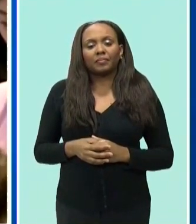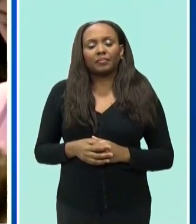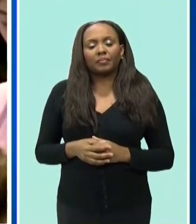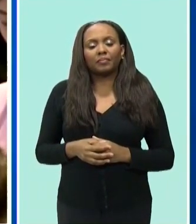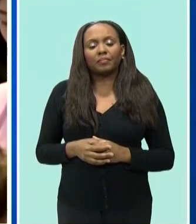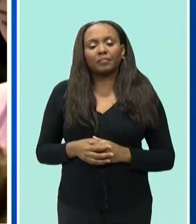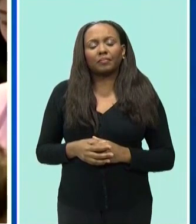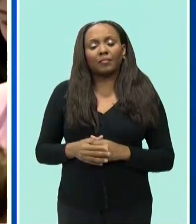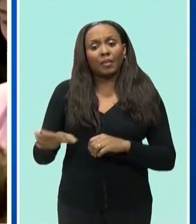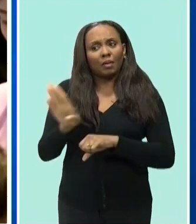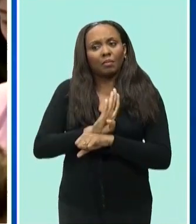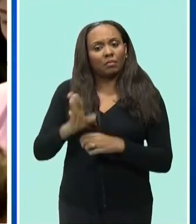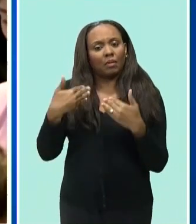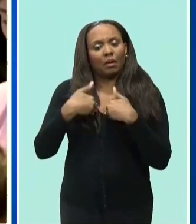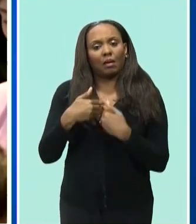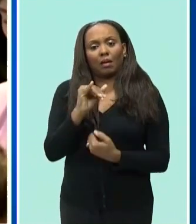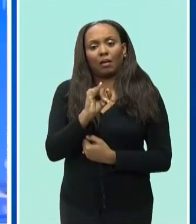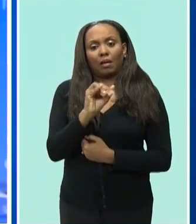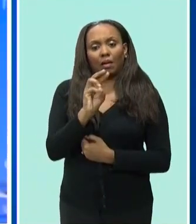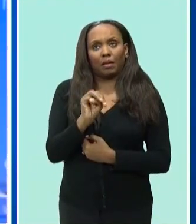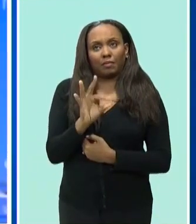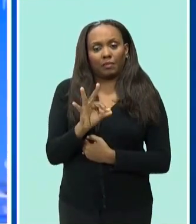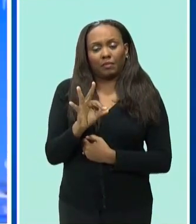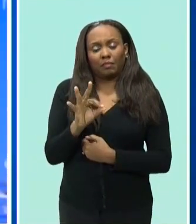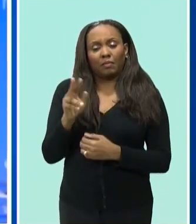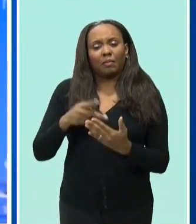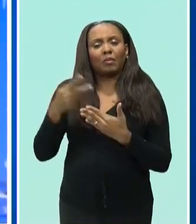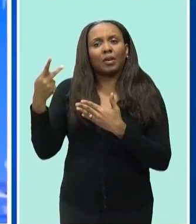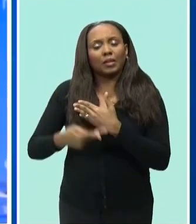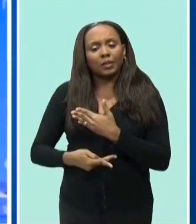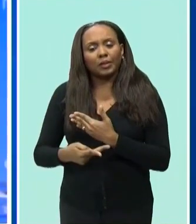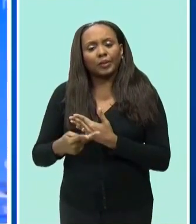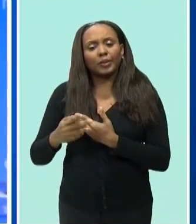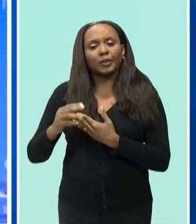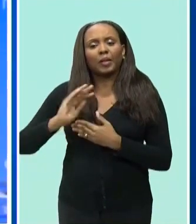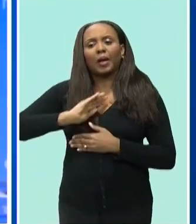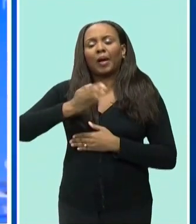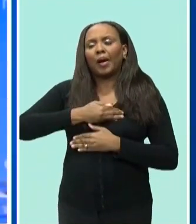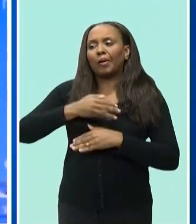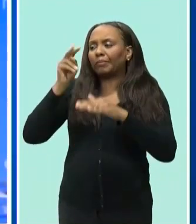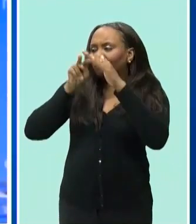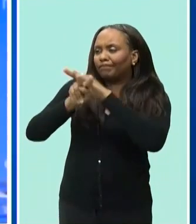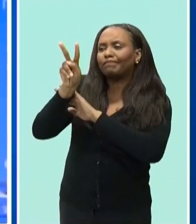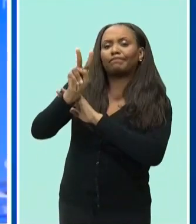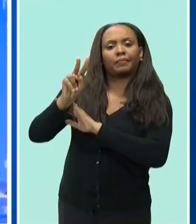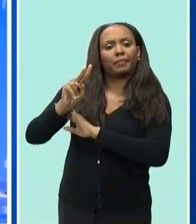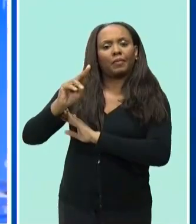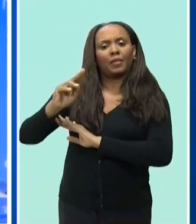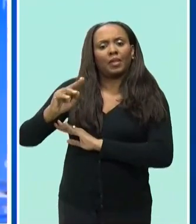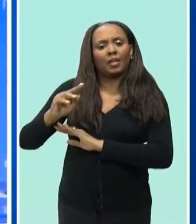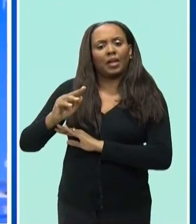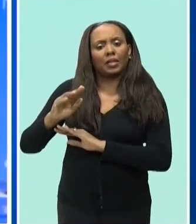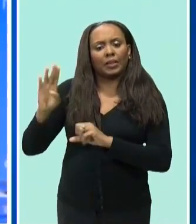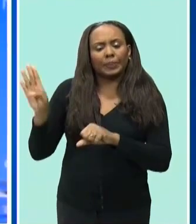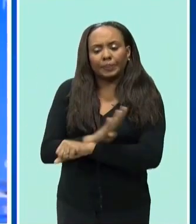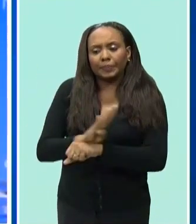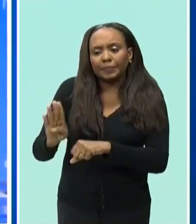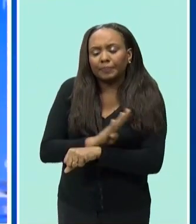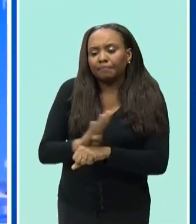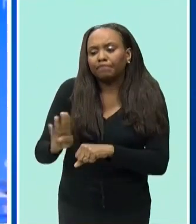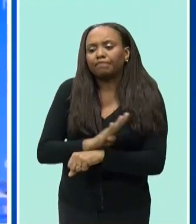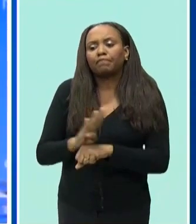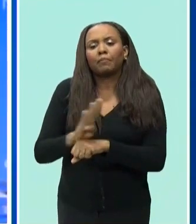a IMF program, so the prospects are that activity strengthens somewhat with the build-up